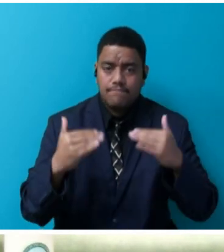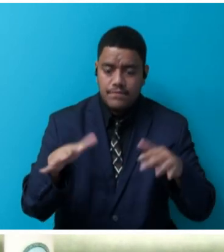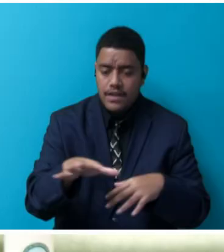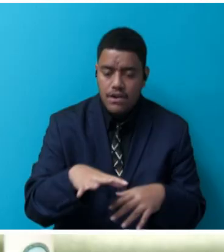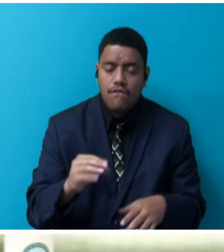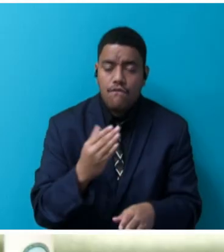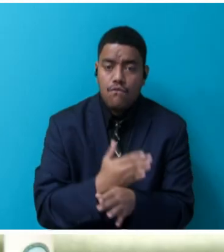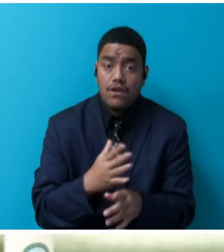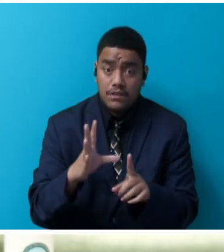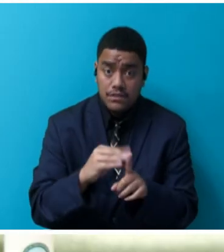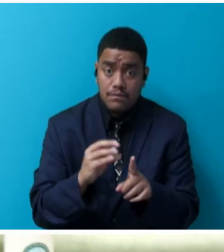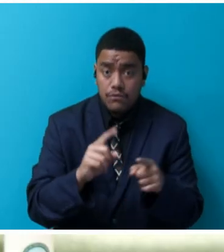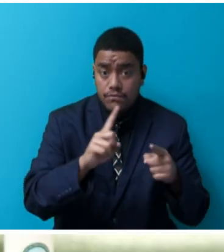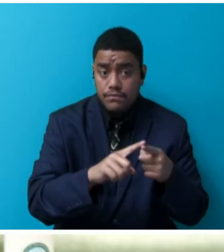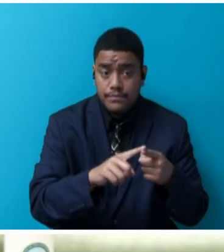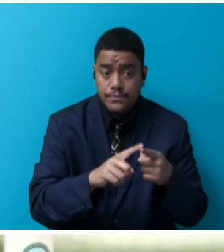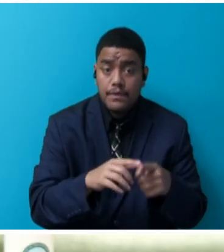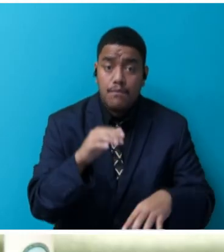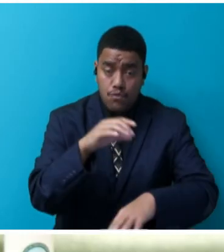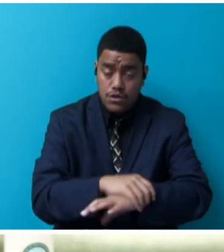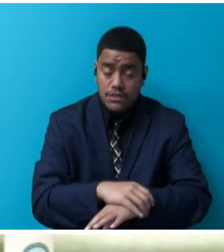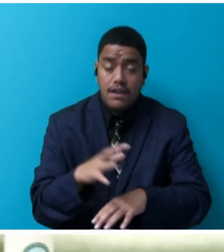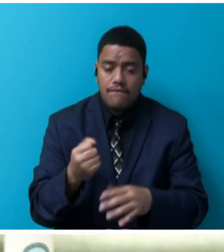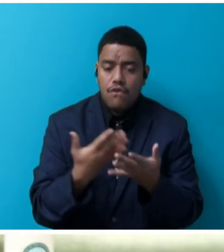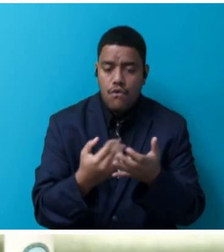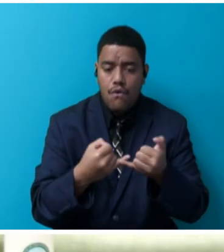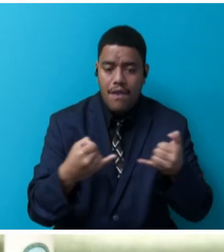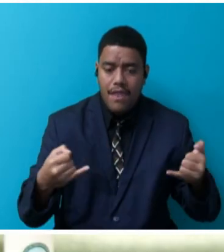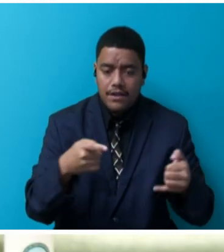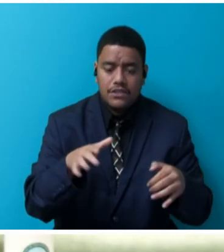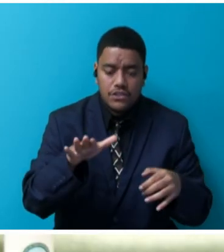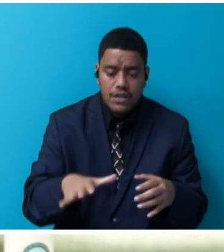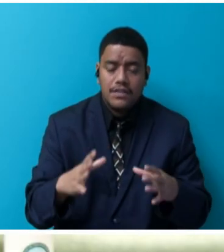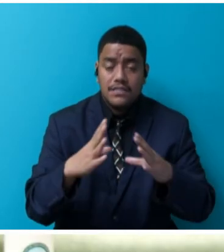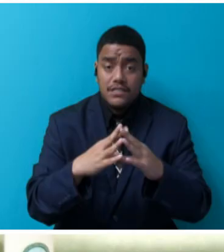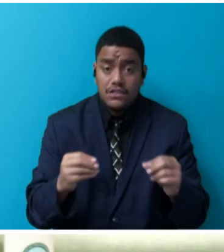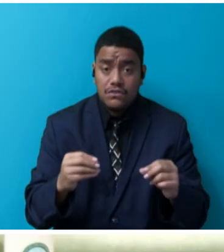work. For example, the police have formed an online child sexual